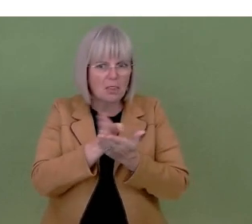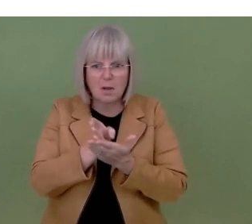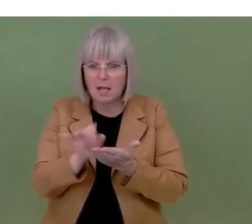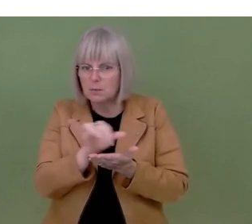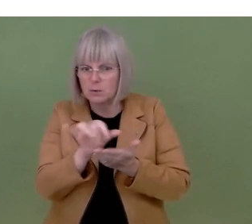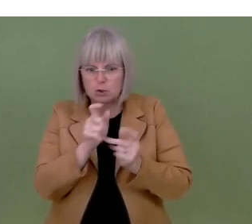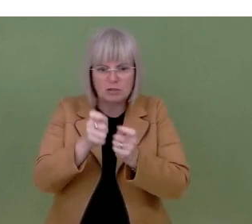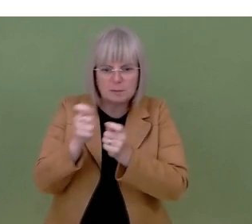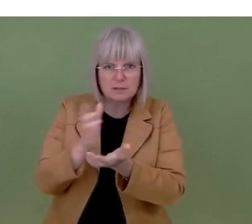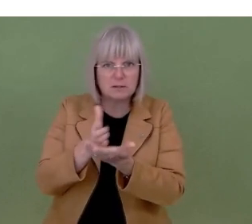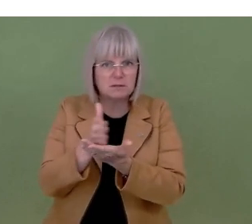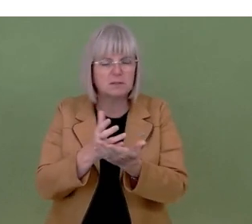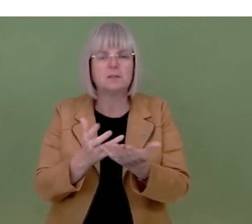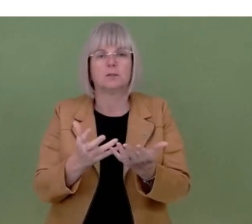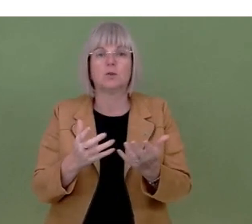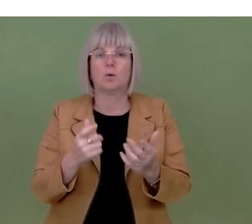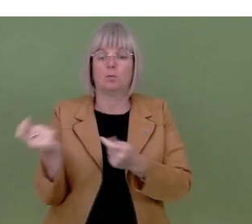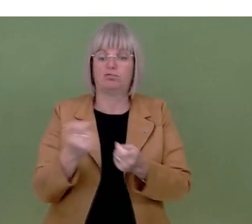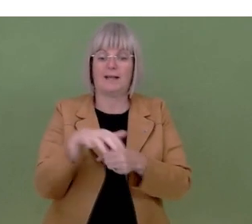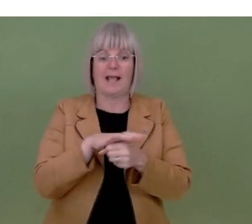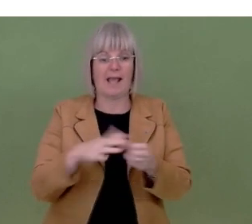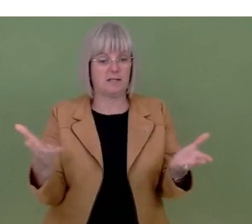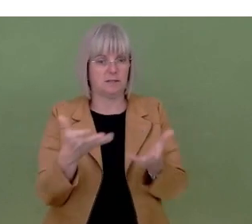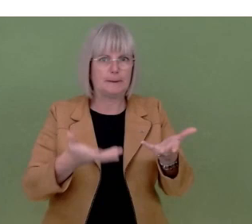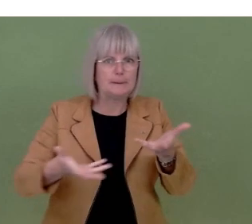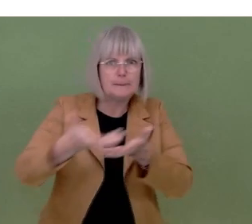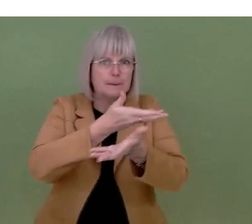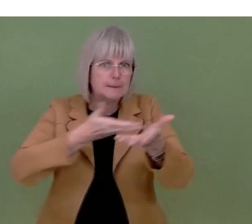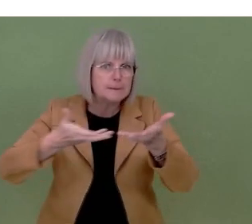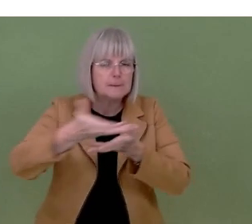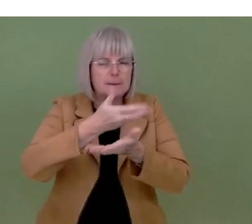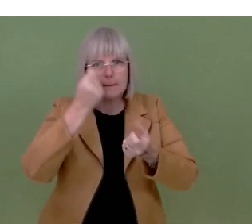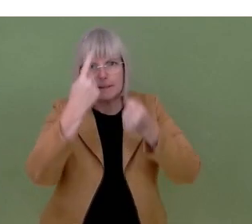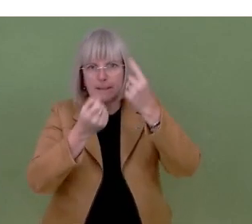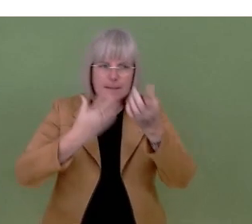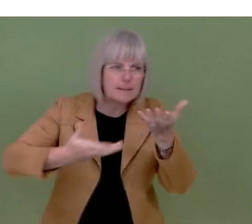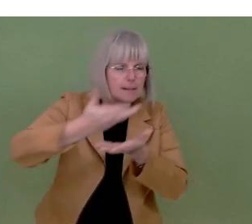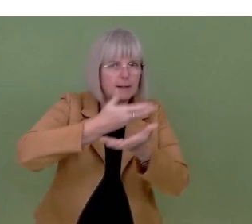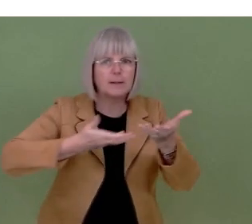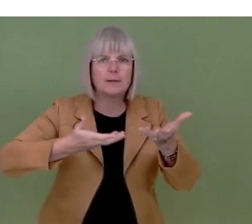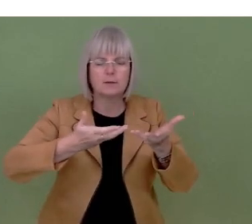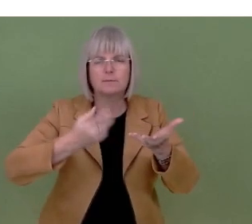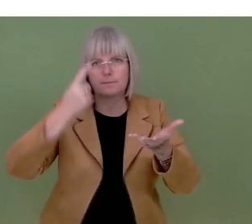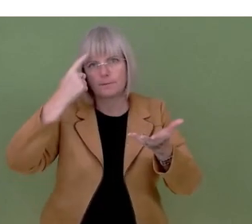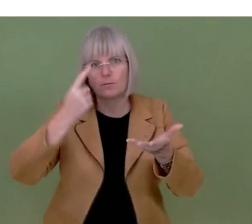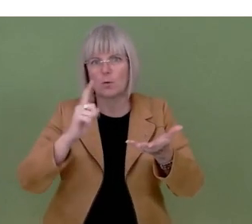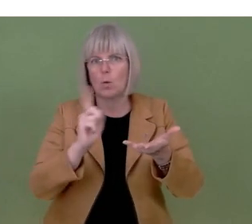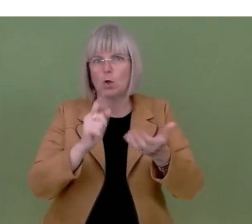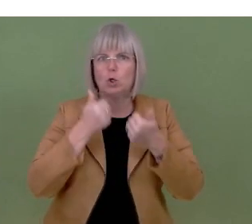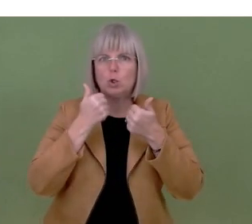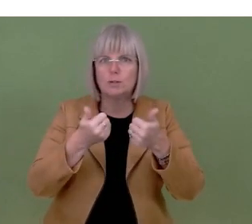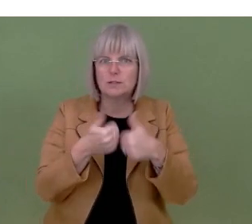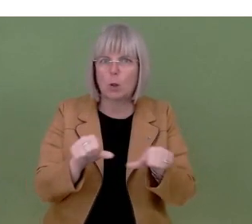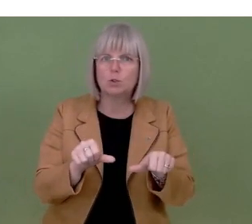team, we discuss those people, and we think with the clinicians about what might be good solutions to help